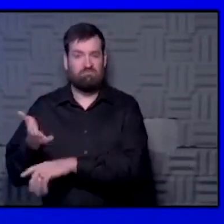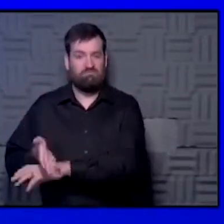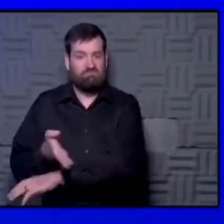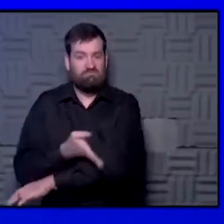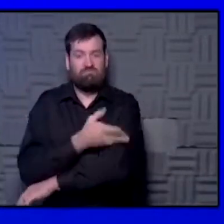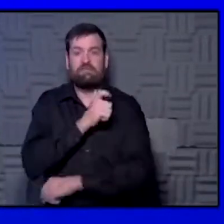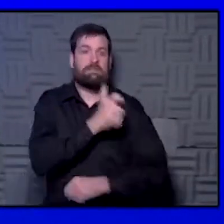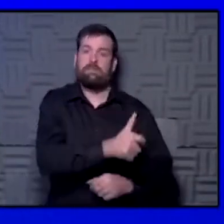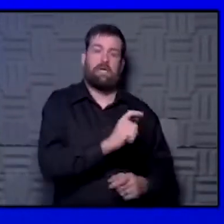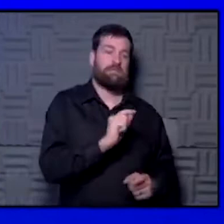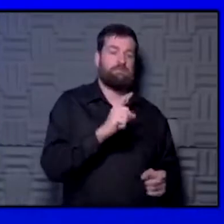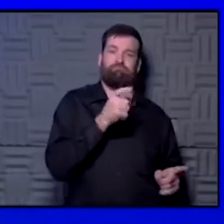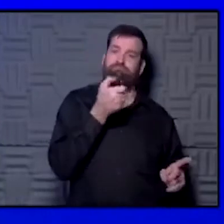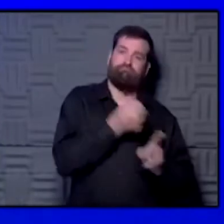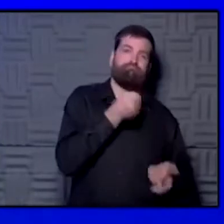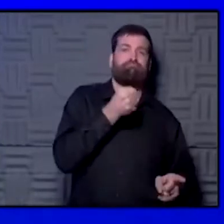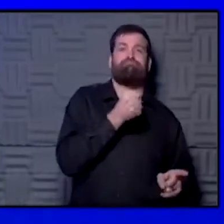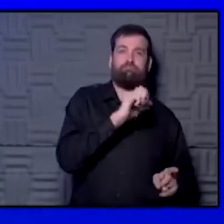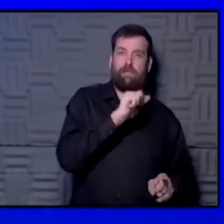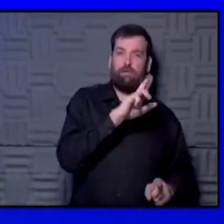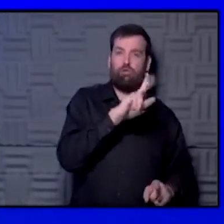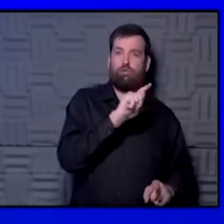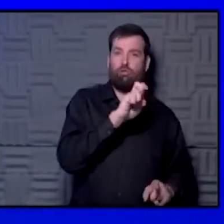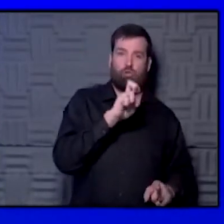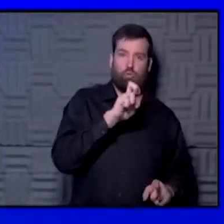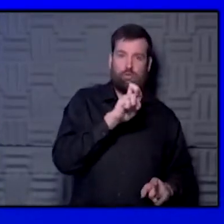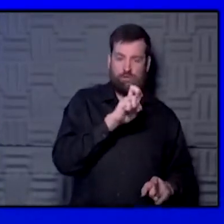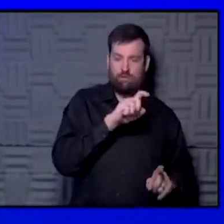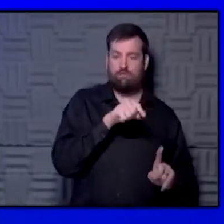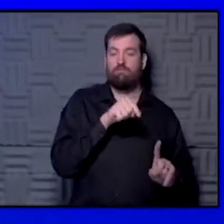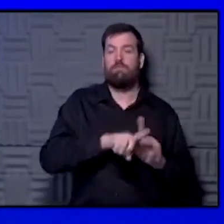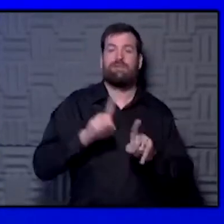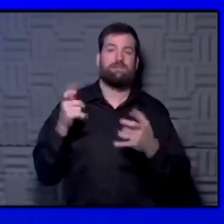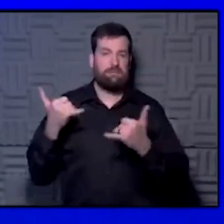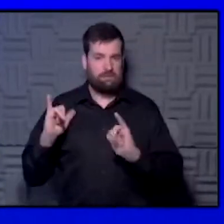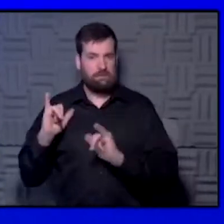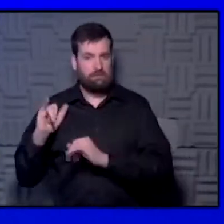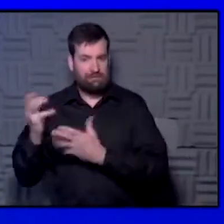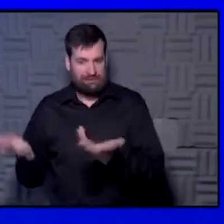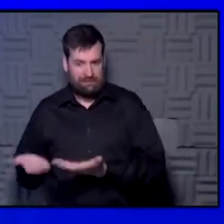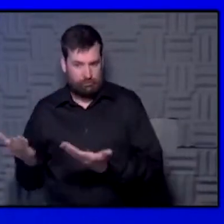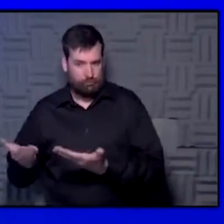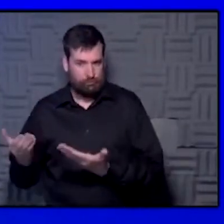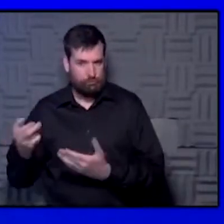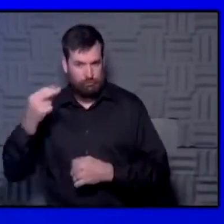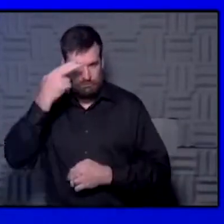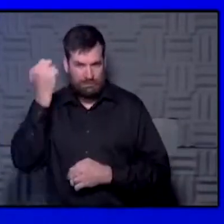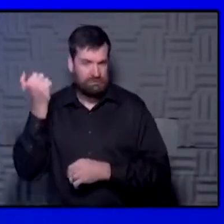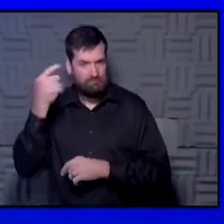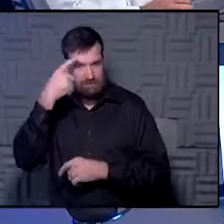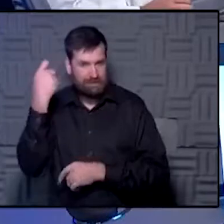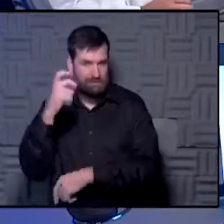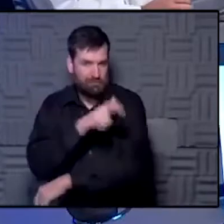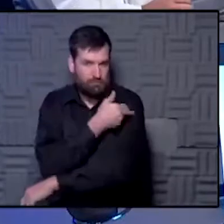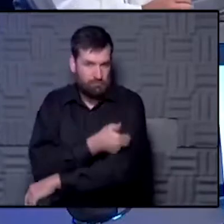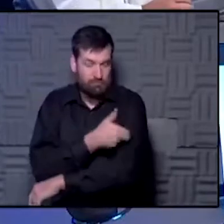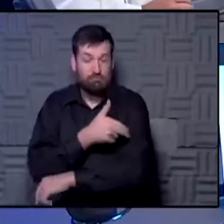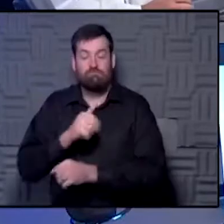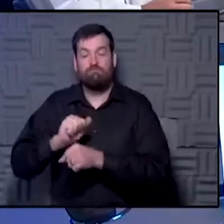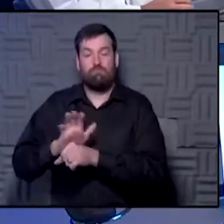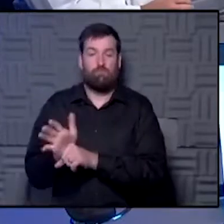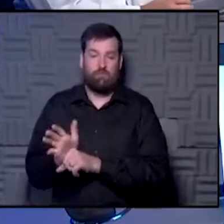out of the acute stage of COVID-19. But again, are still in the hospital because of COVID. So. And of